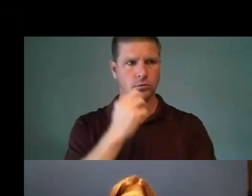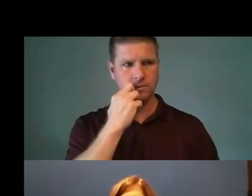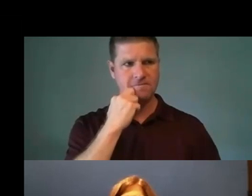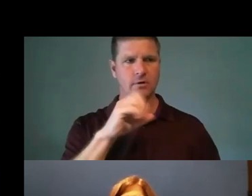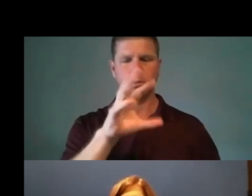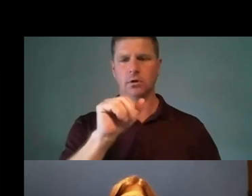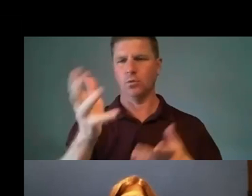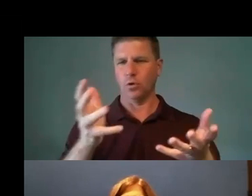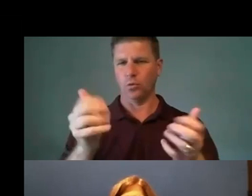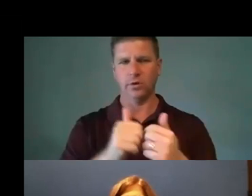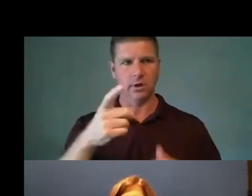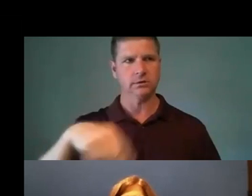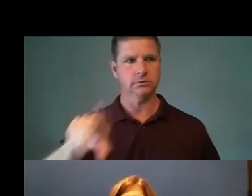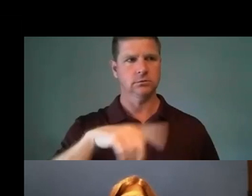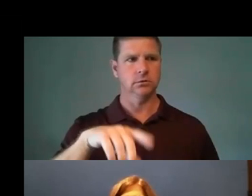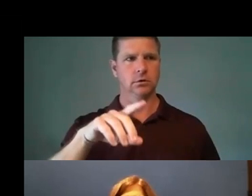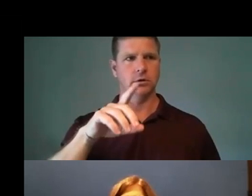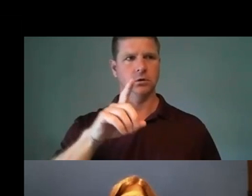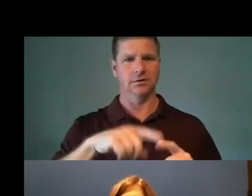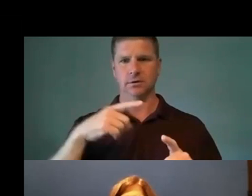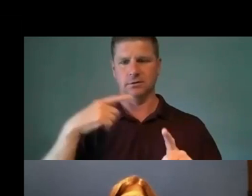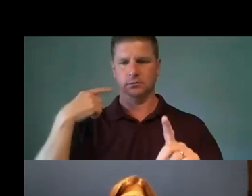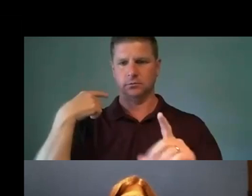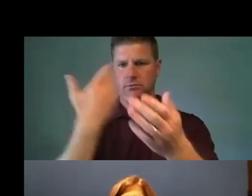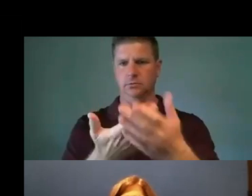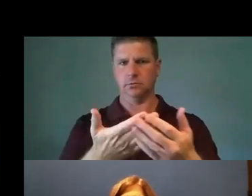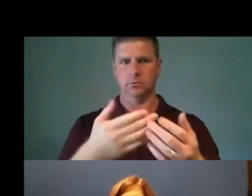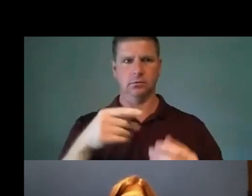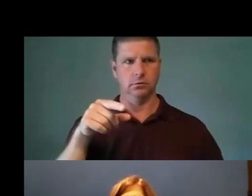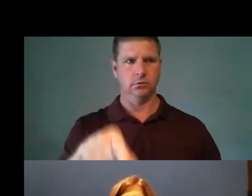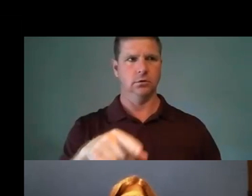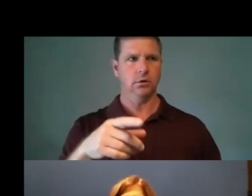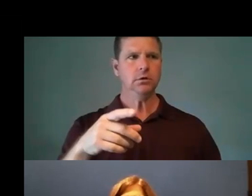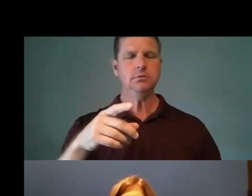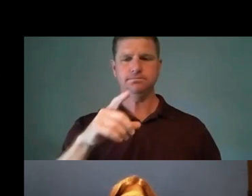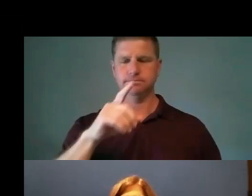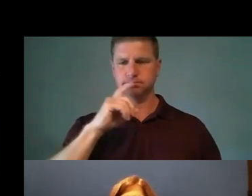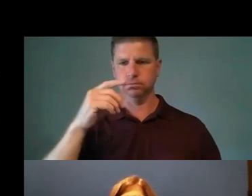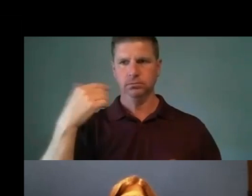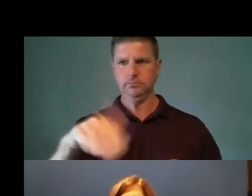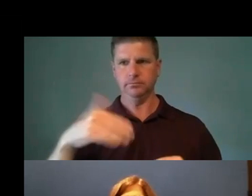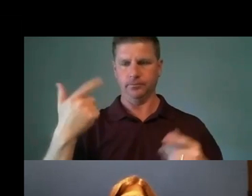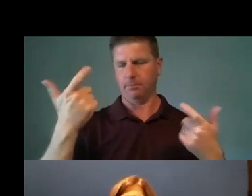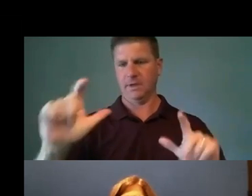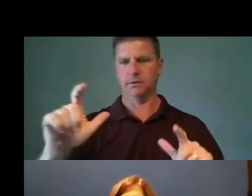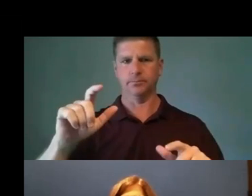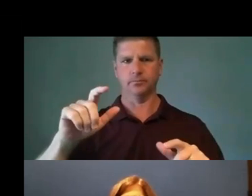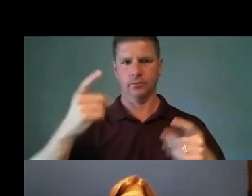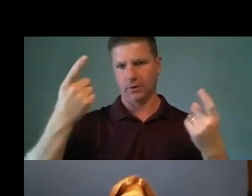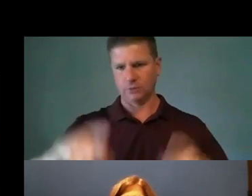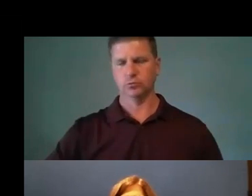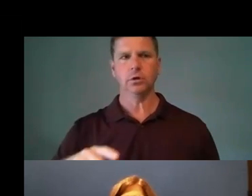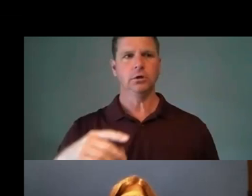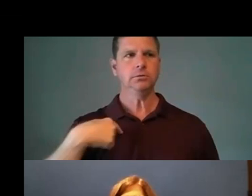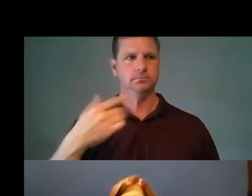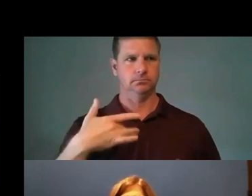and working with us to get to this, momentous occasion. So we're excited about this